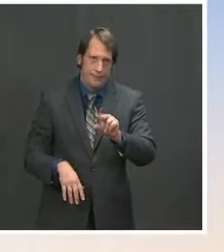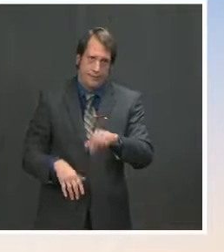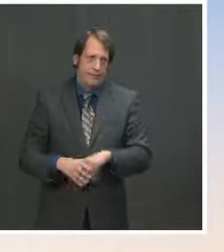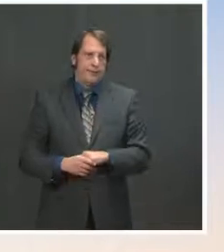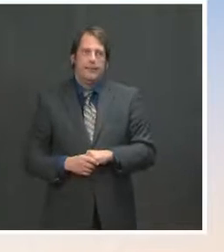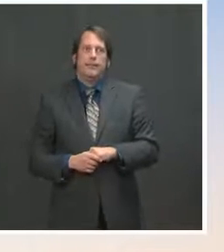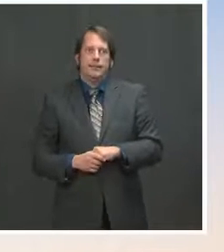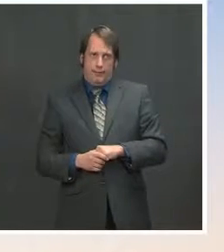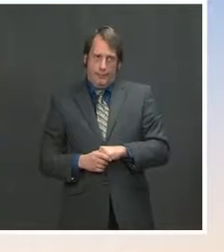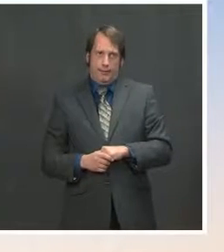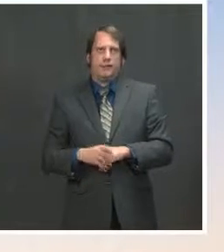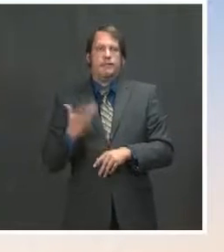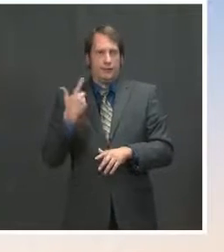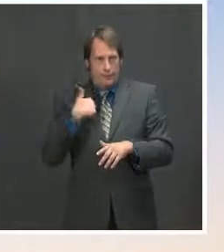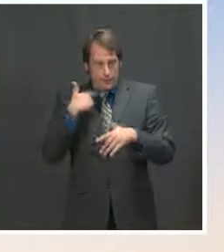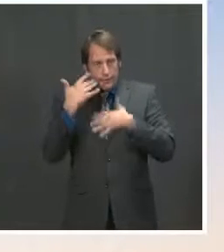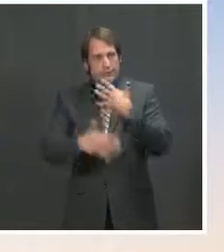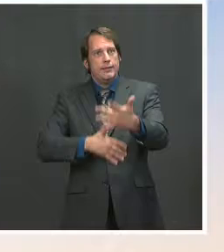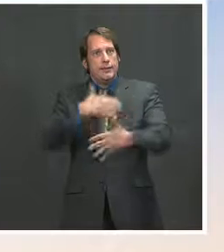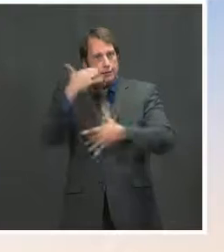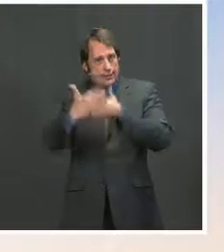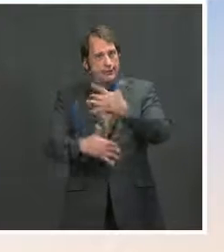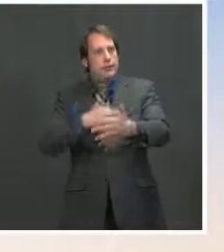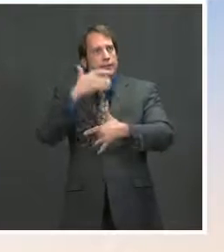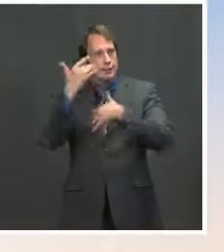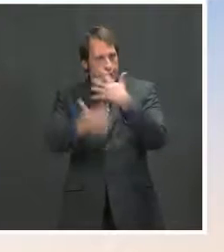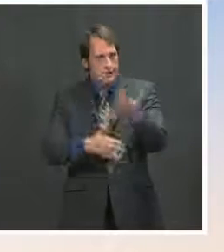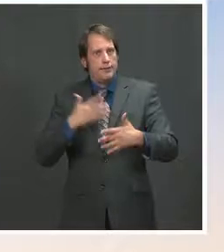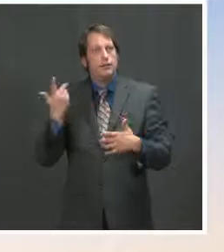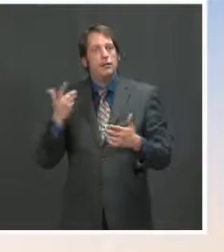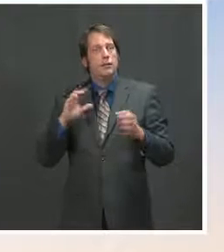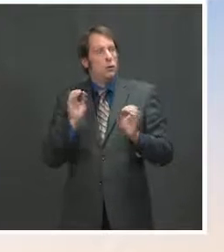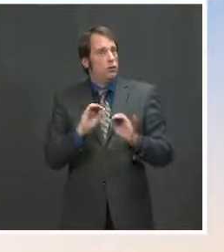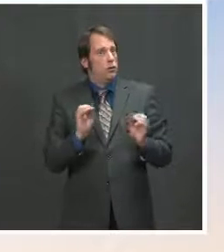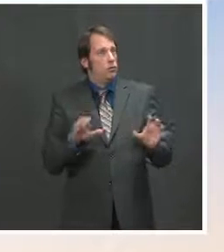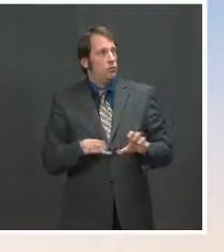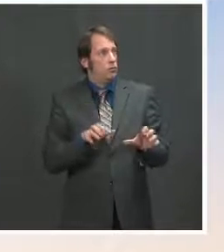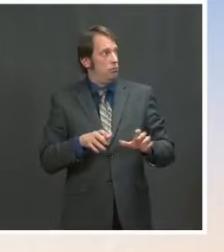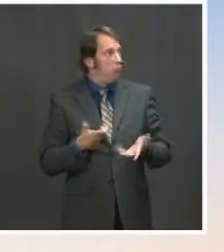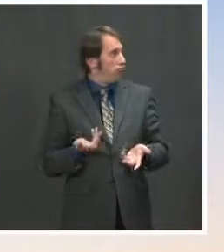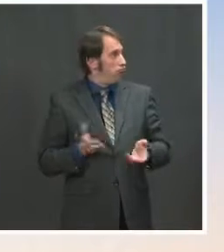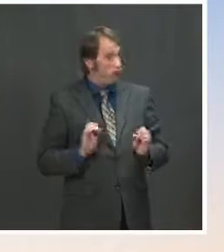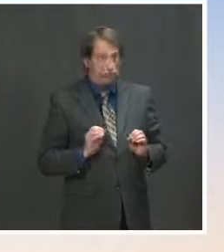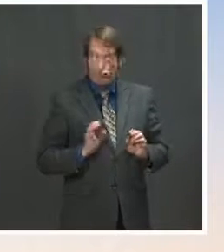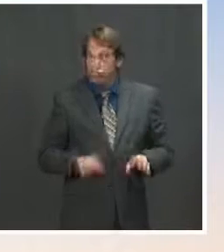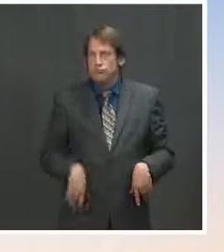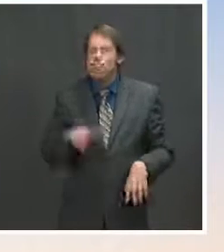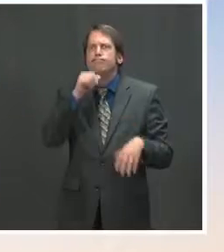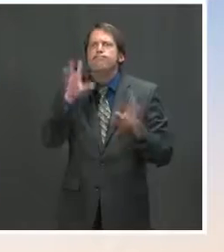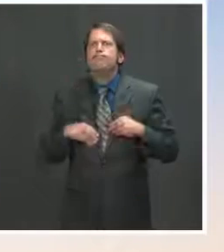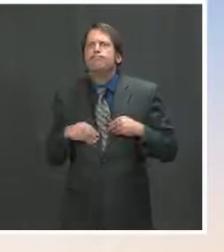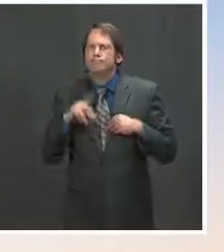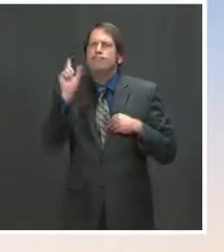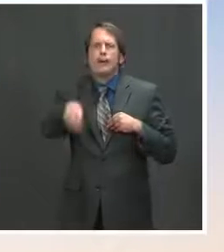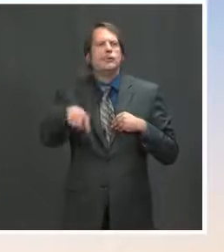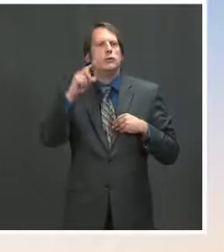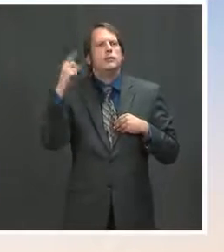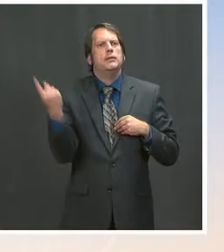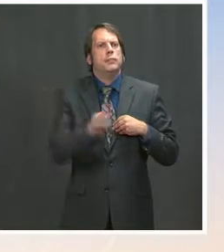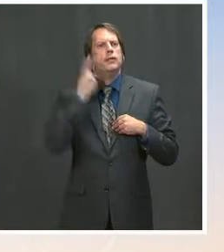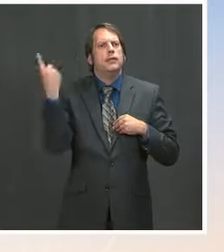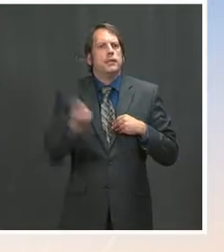jobs. That's the only piece he does not want to see us fail to do as a country and fail to do as hopefully in a